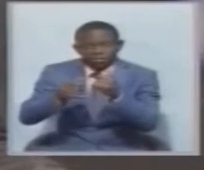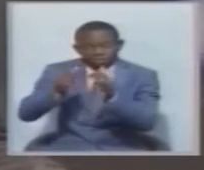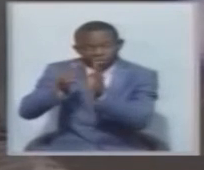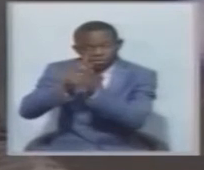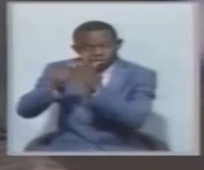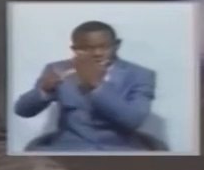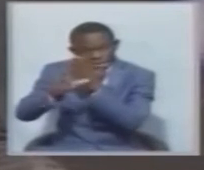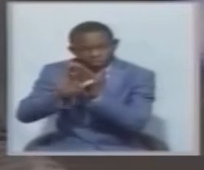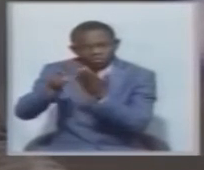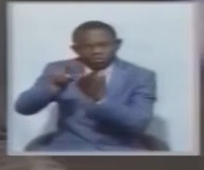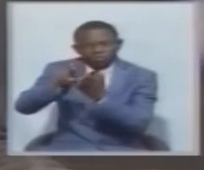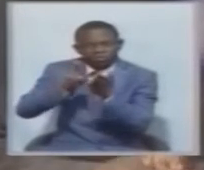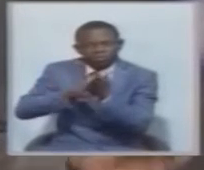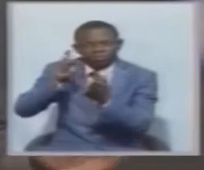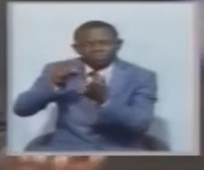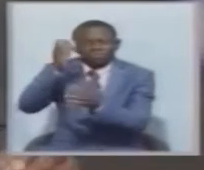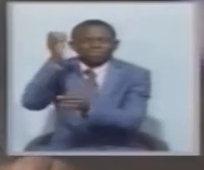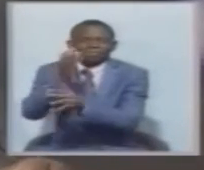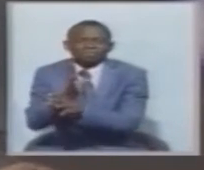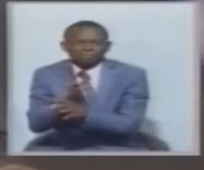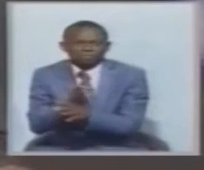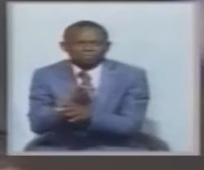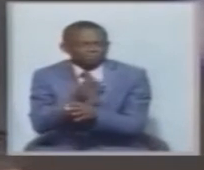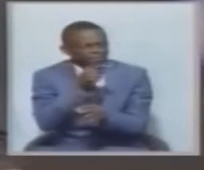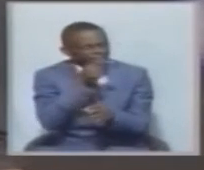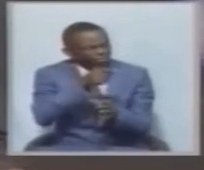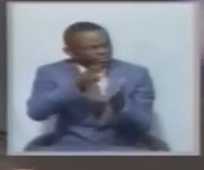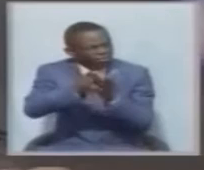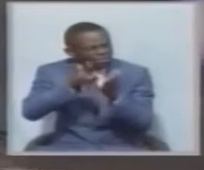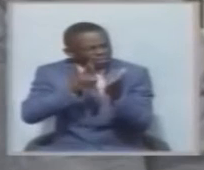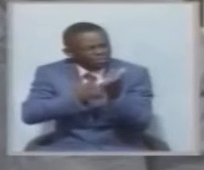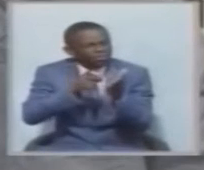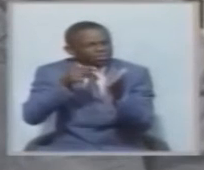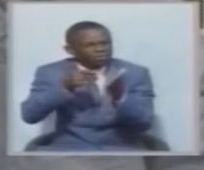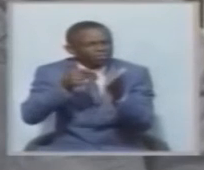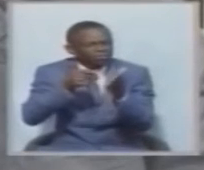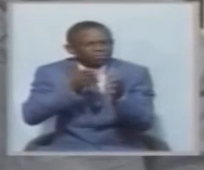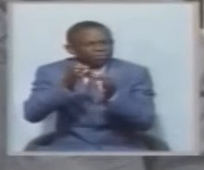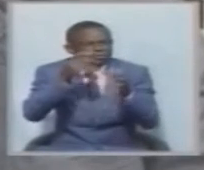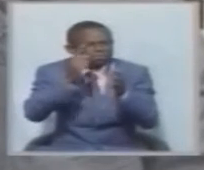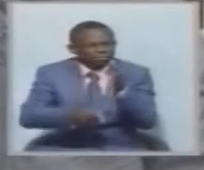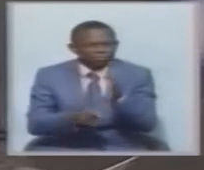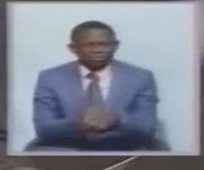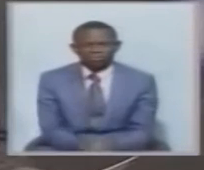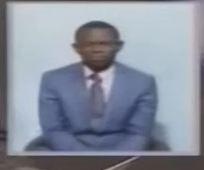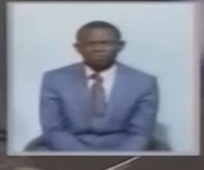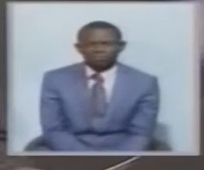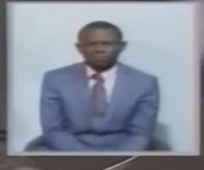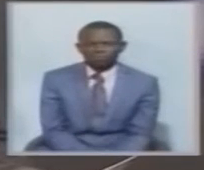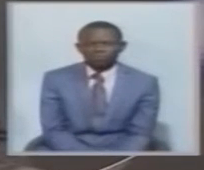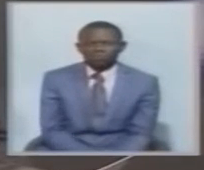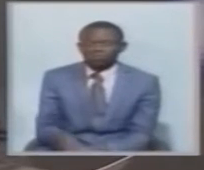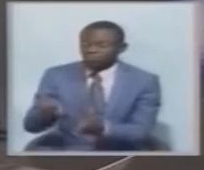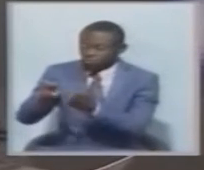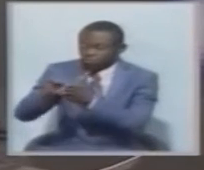the assessment report. What did it speak to? Well, the report, Grevazio, has actually been compiled.